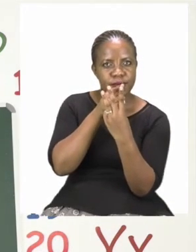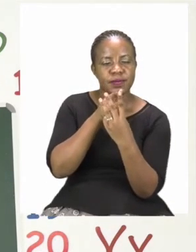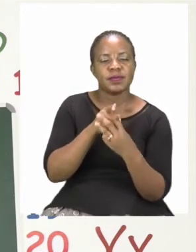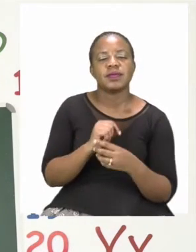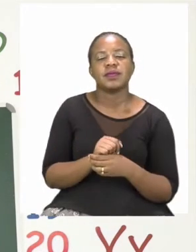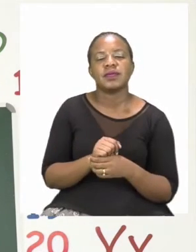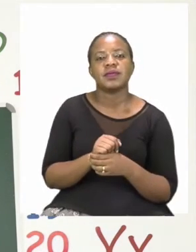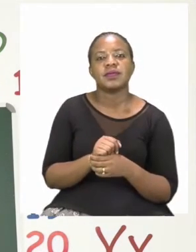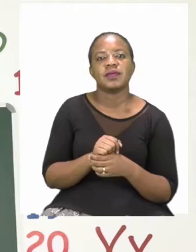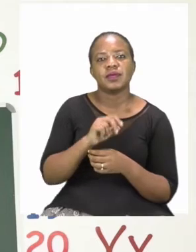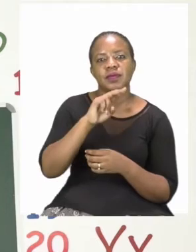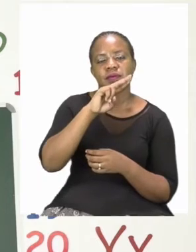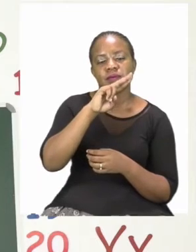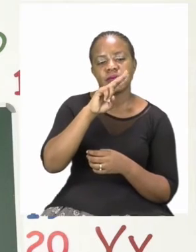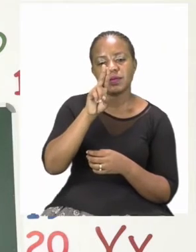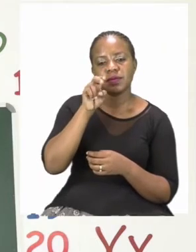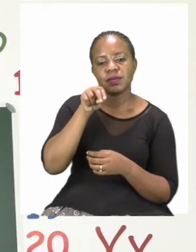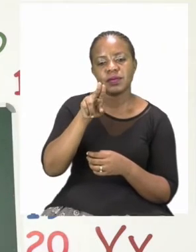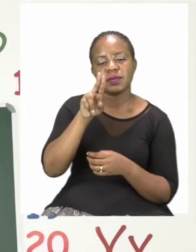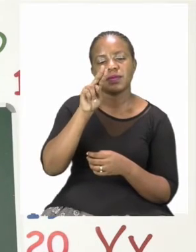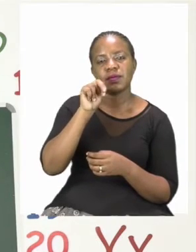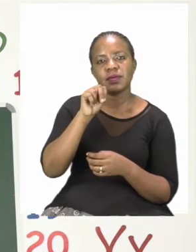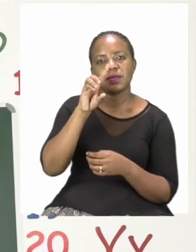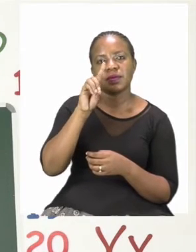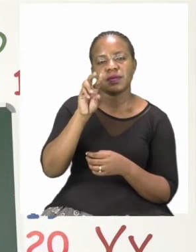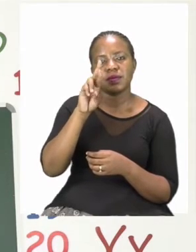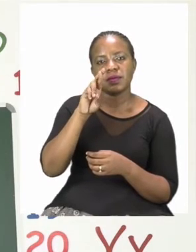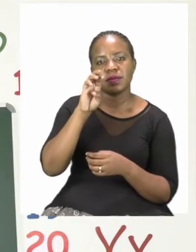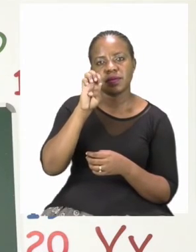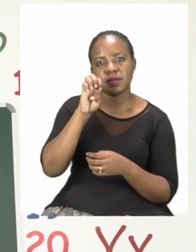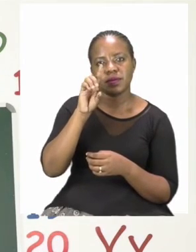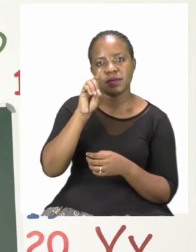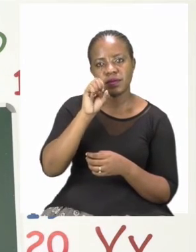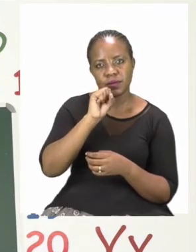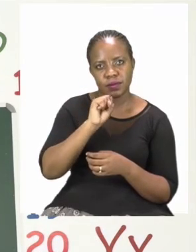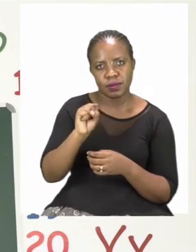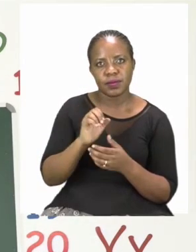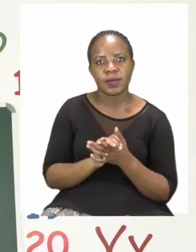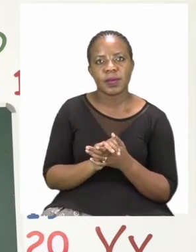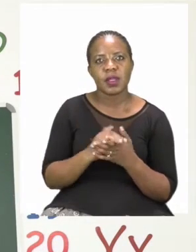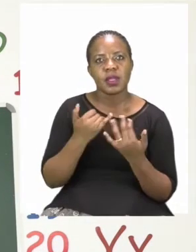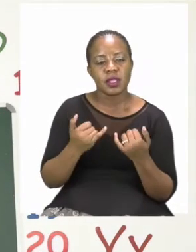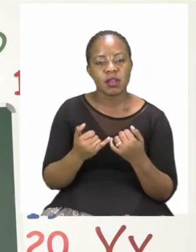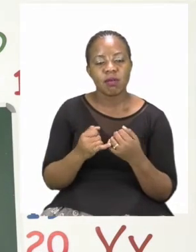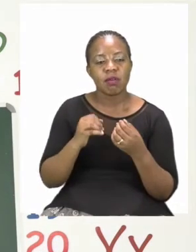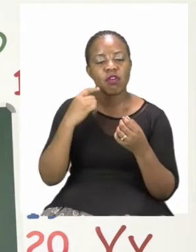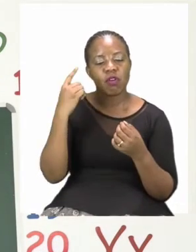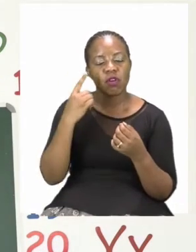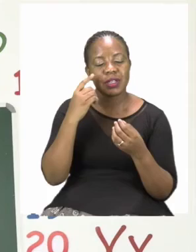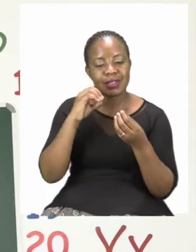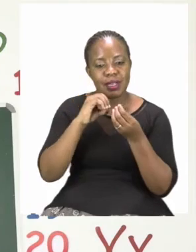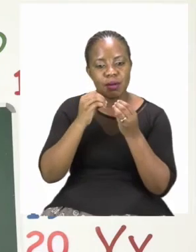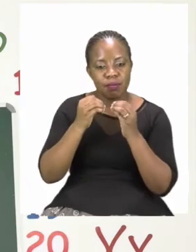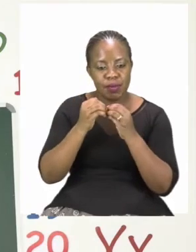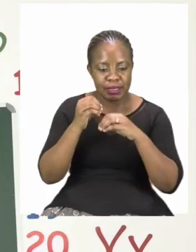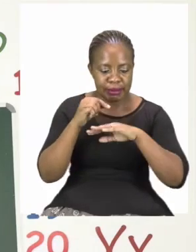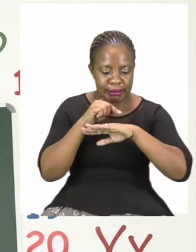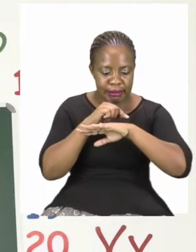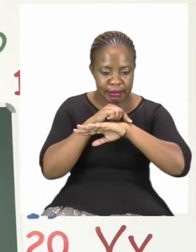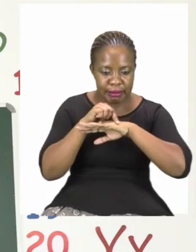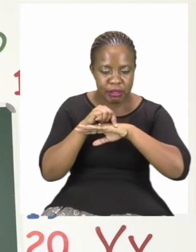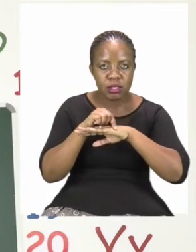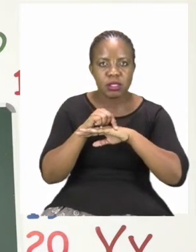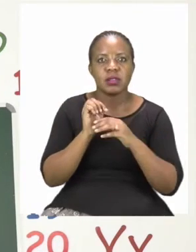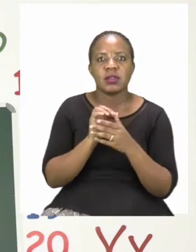So we are now going to look for the underlined digits or number. The first